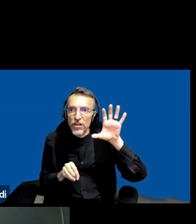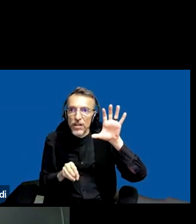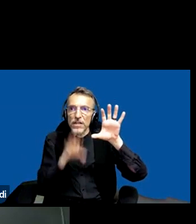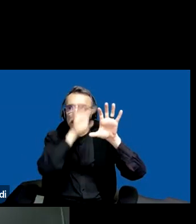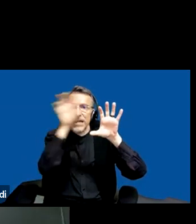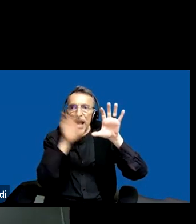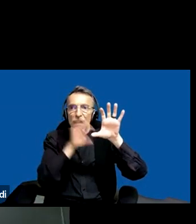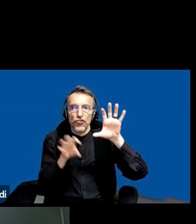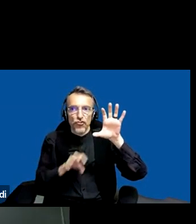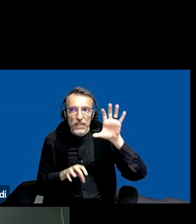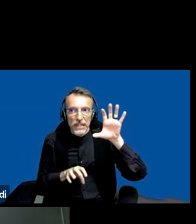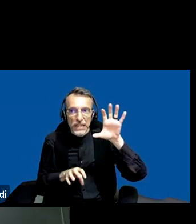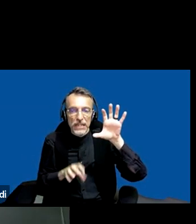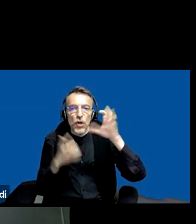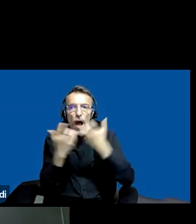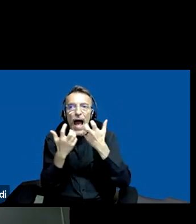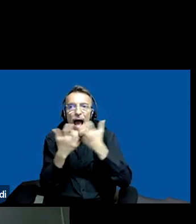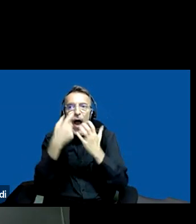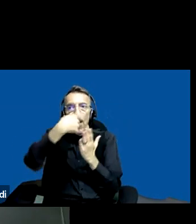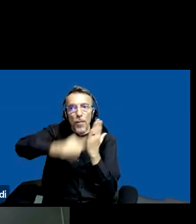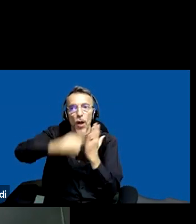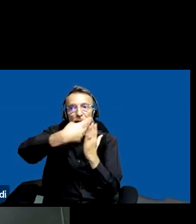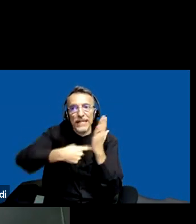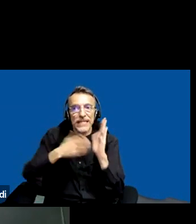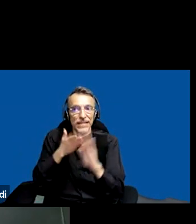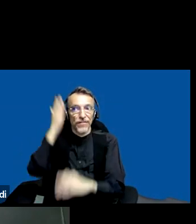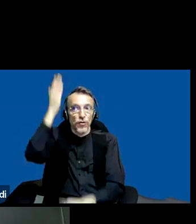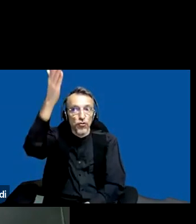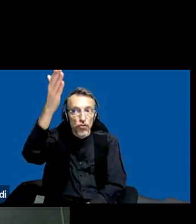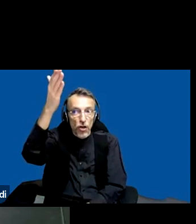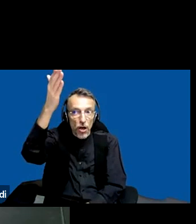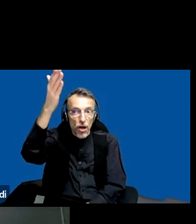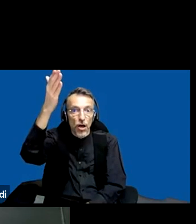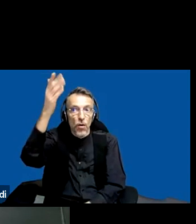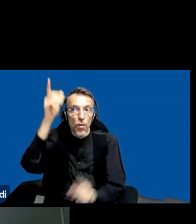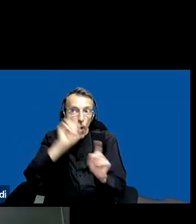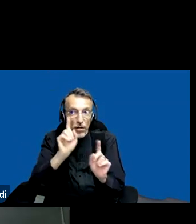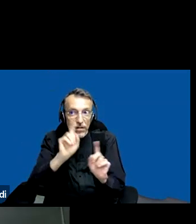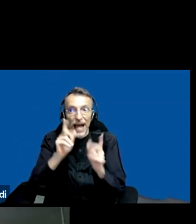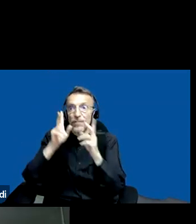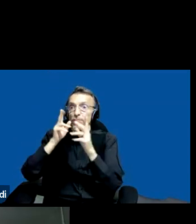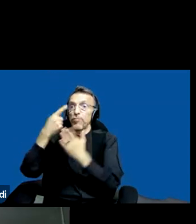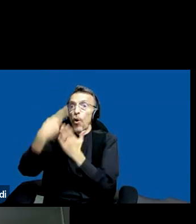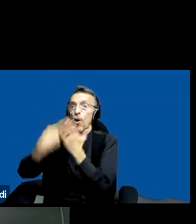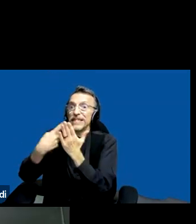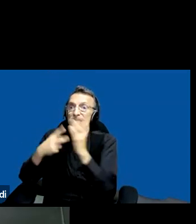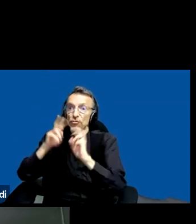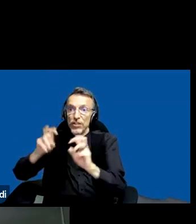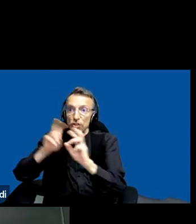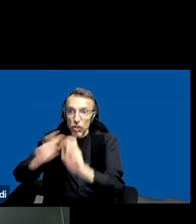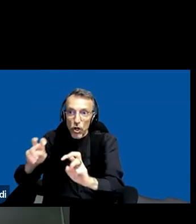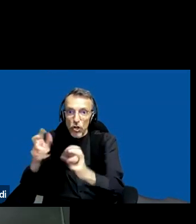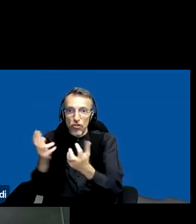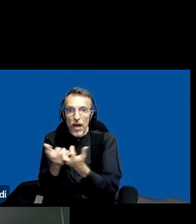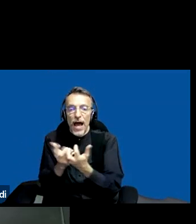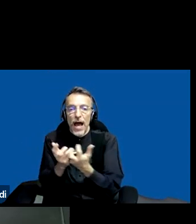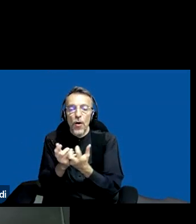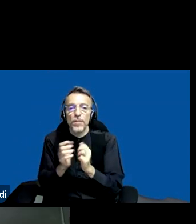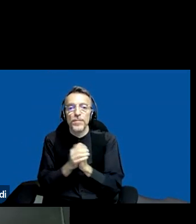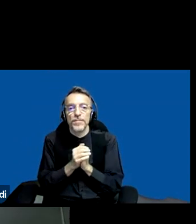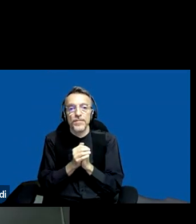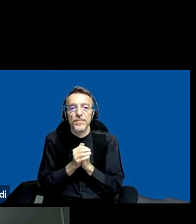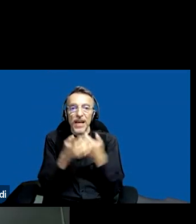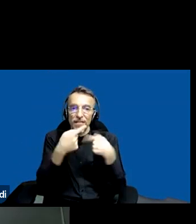that implies for policy into the future and for policy research. And I think that individual put a